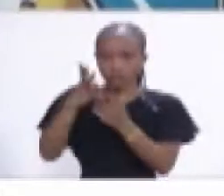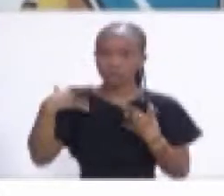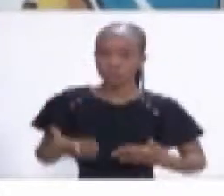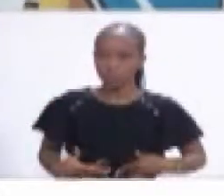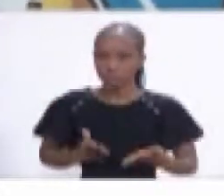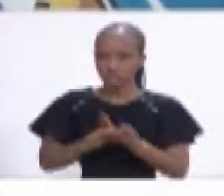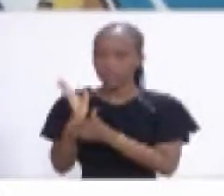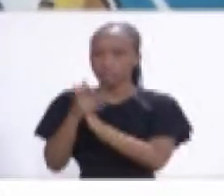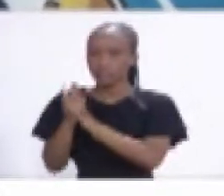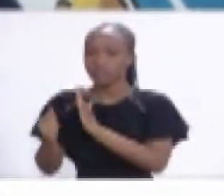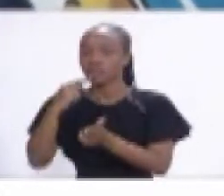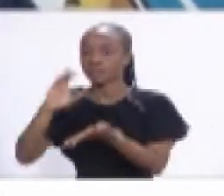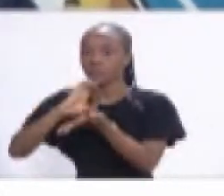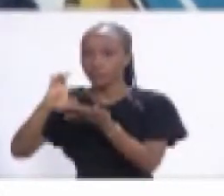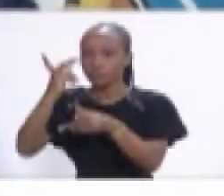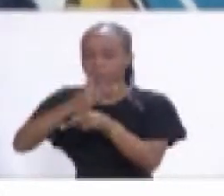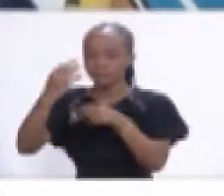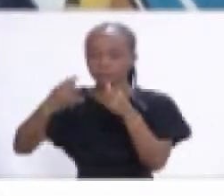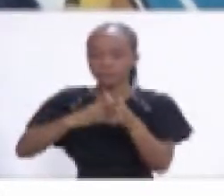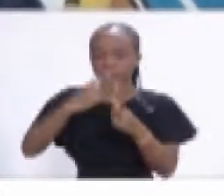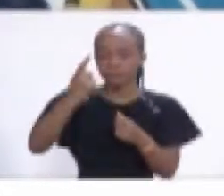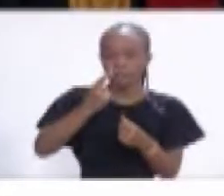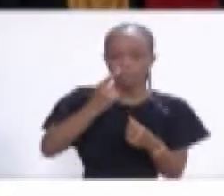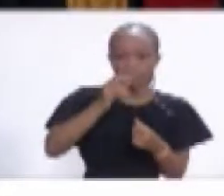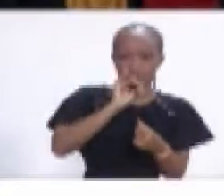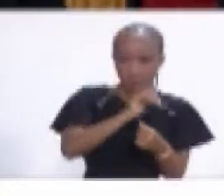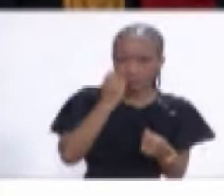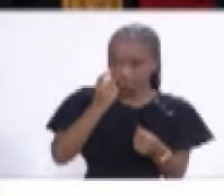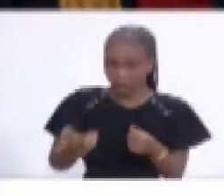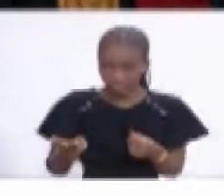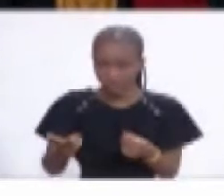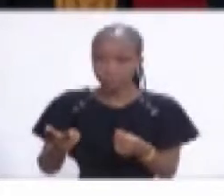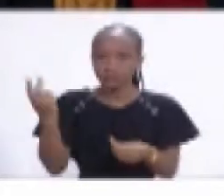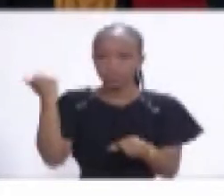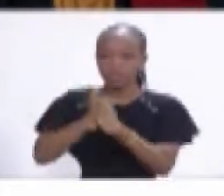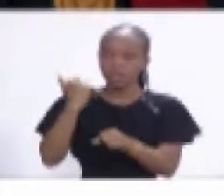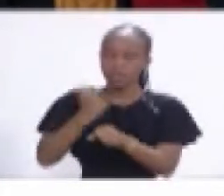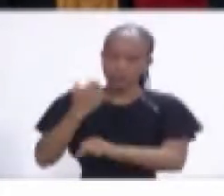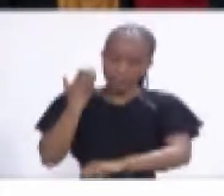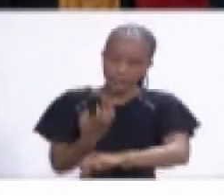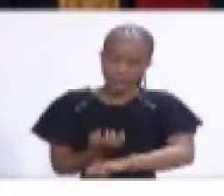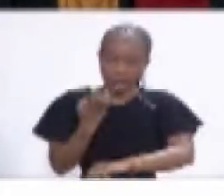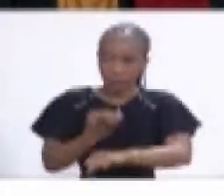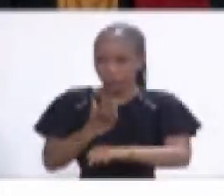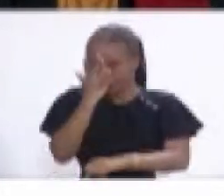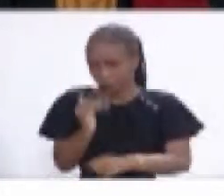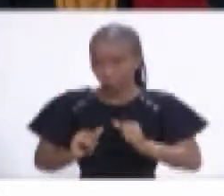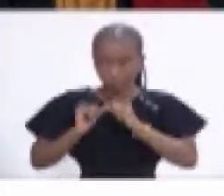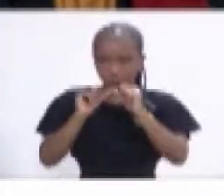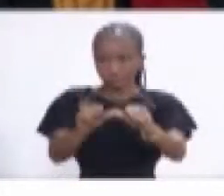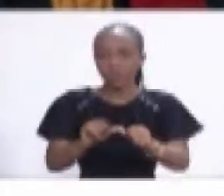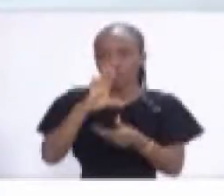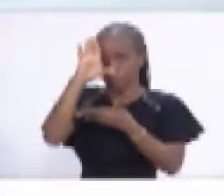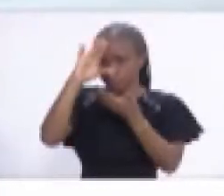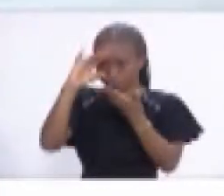are now saying the budgetary allocation each year has seen the health sector wallow in its operational difficulties due to continued